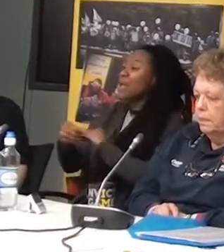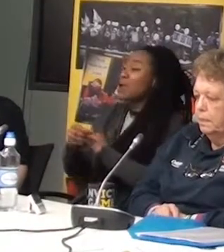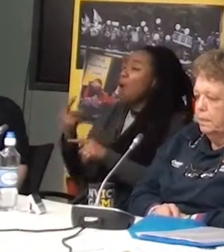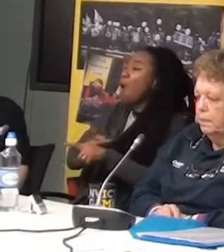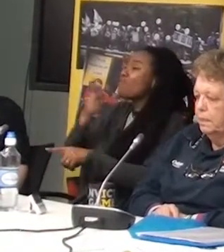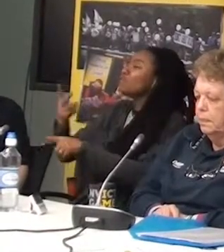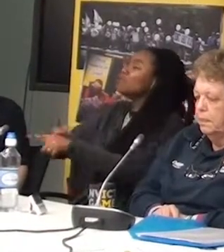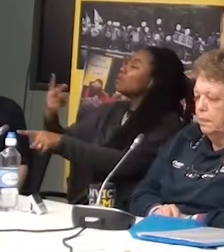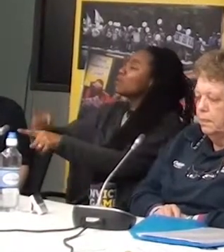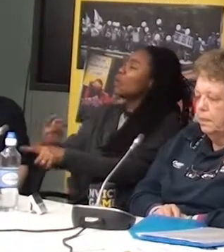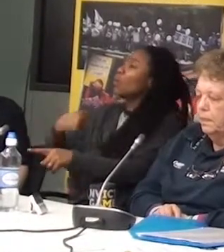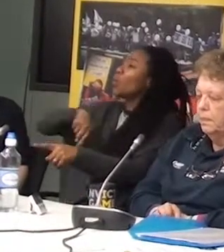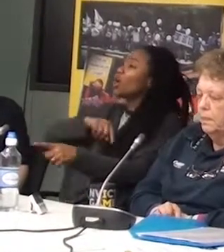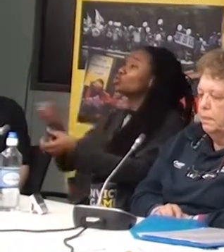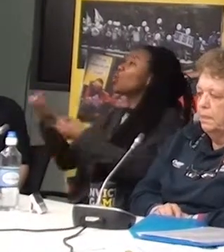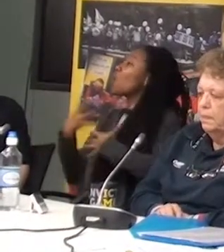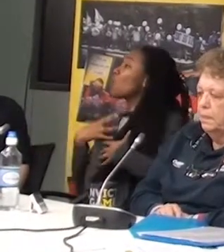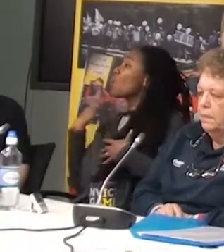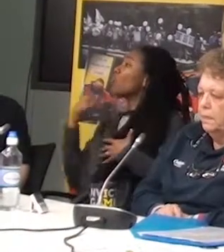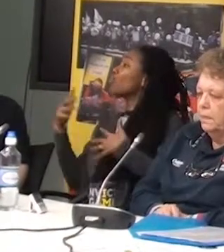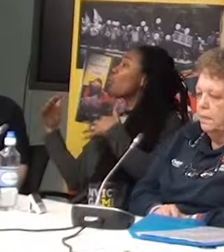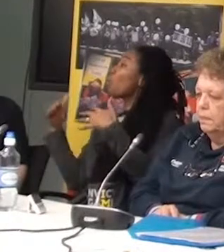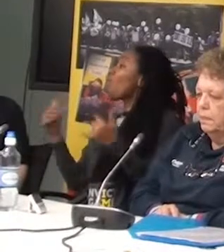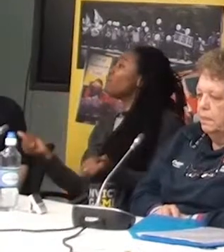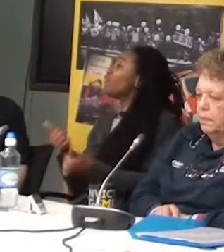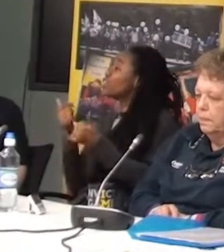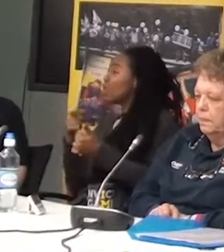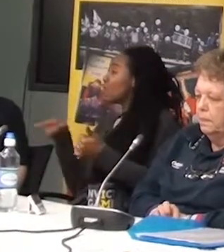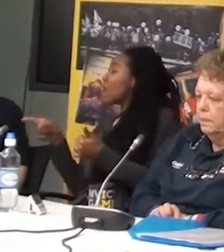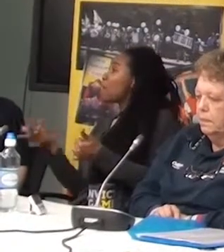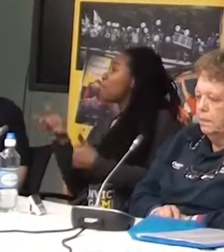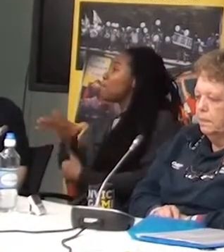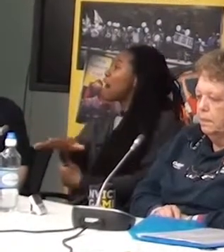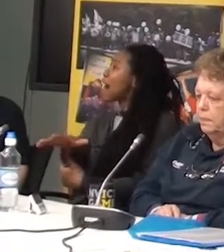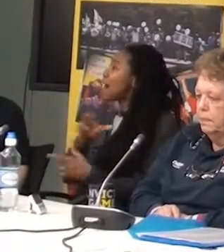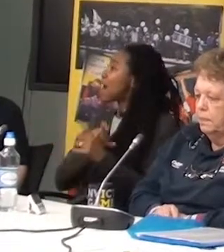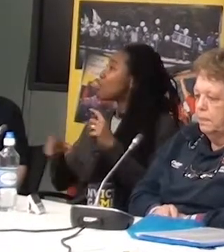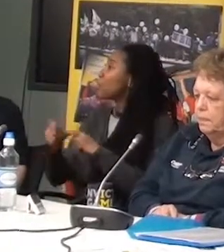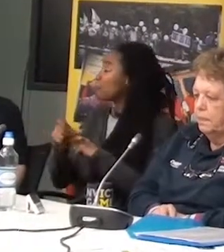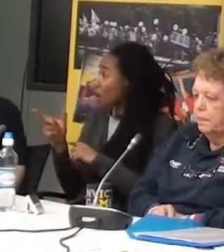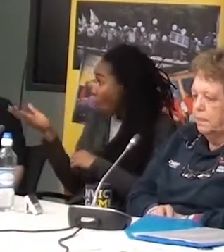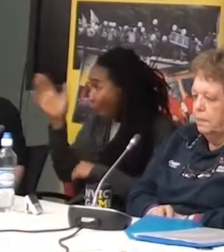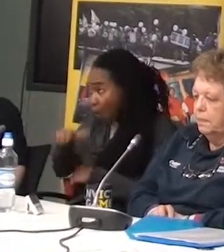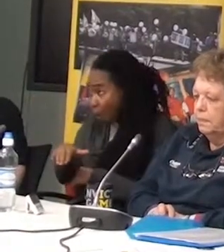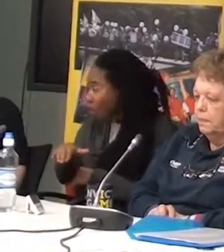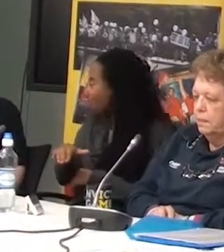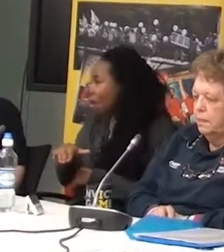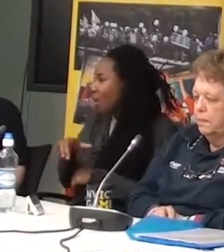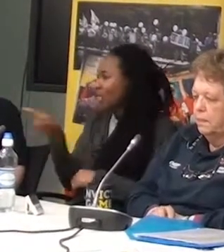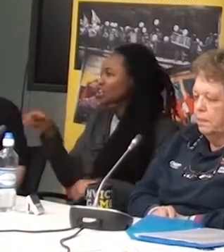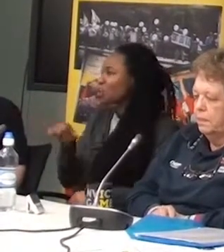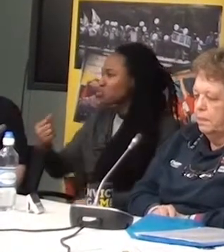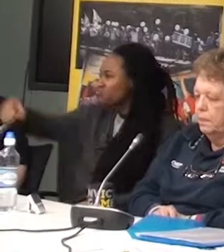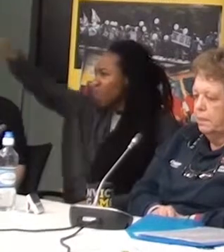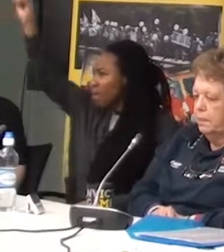told that when the war was finished and they were sent back to the Caribbean, they didn't go back home because they were supposed to be rebels and they were